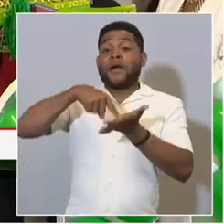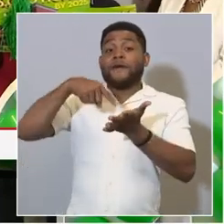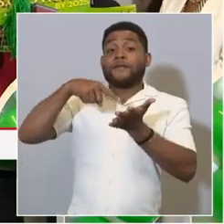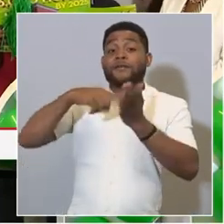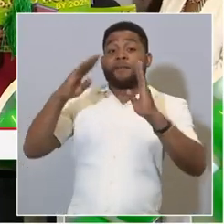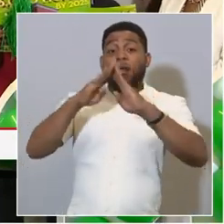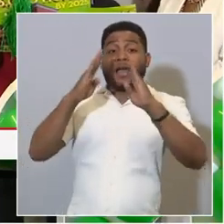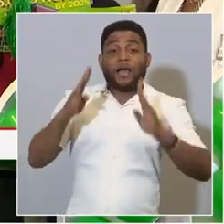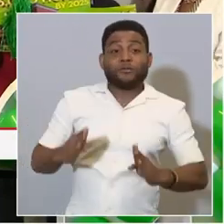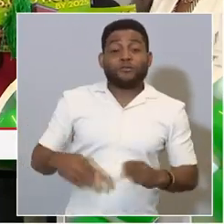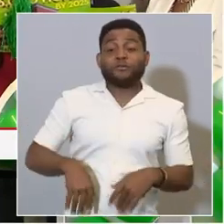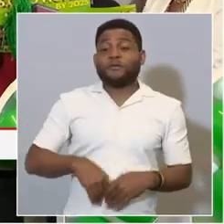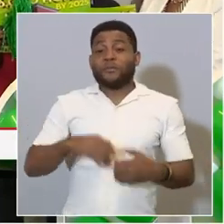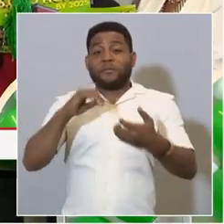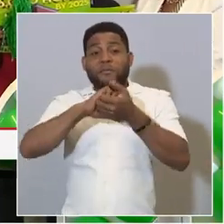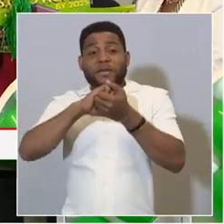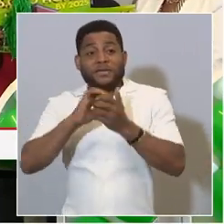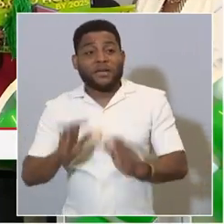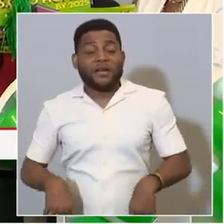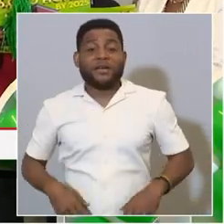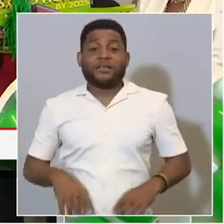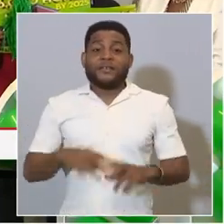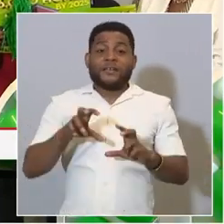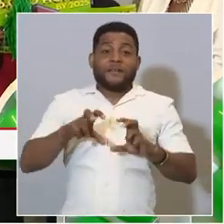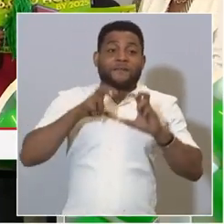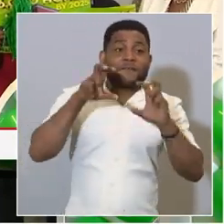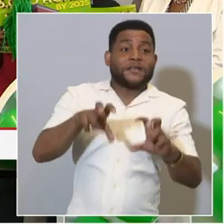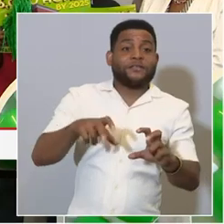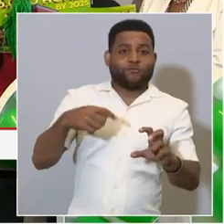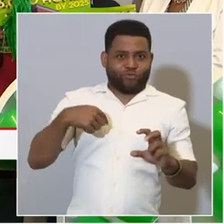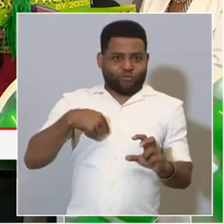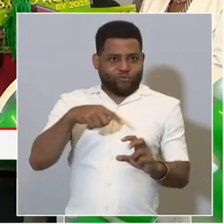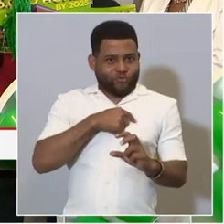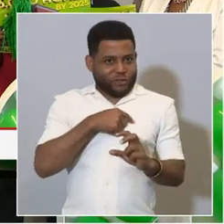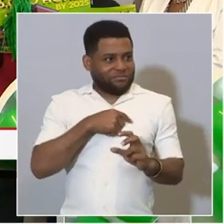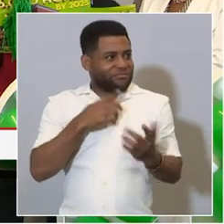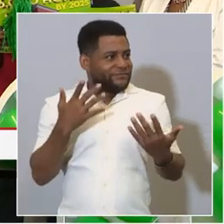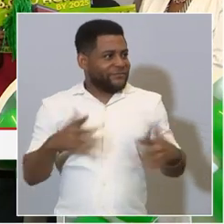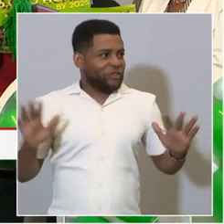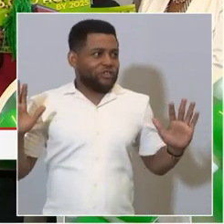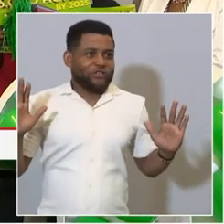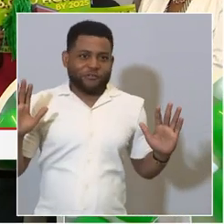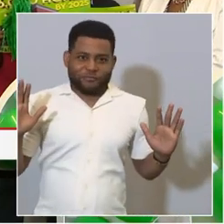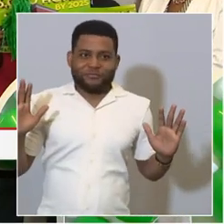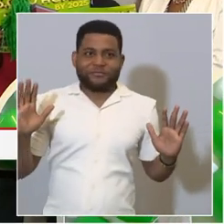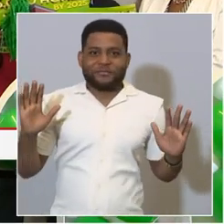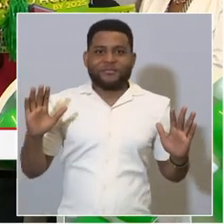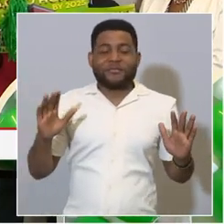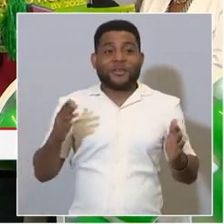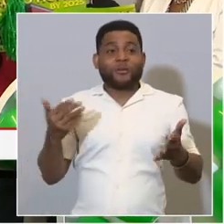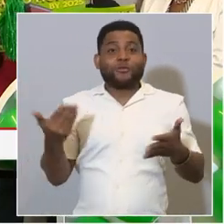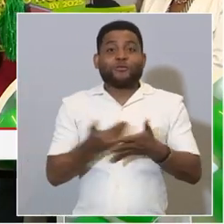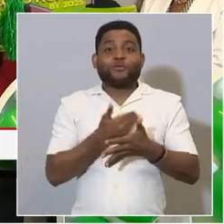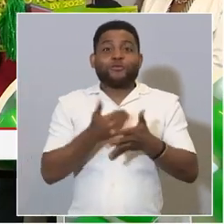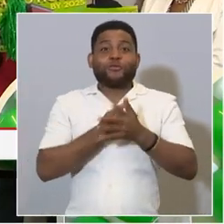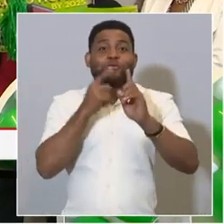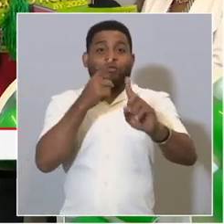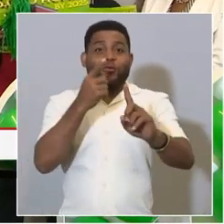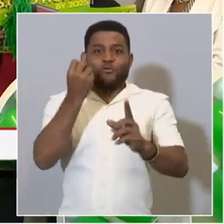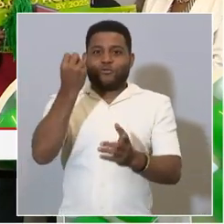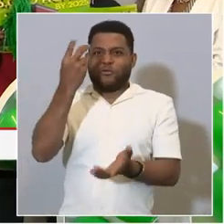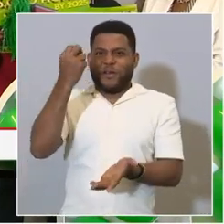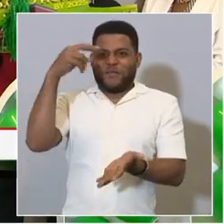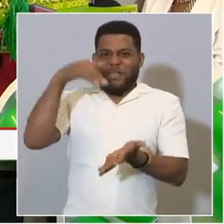we outlined our path to the 12,000 goal by next year, and we have